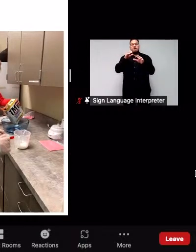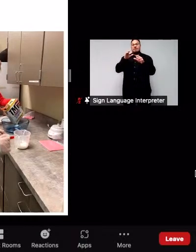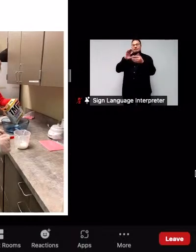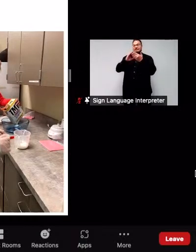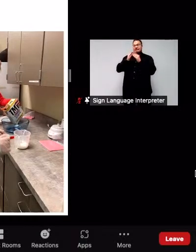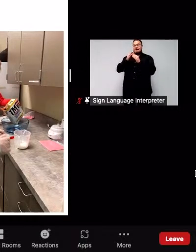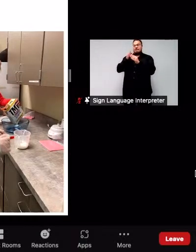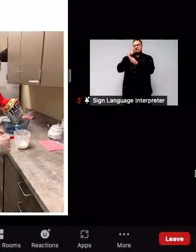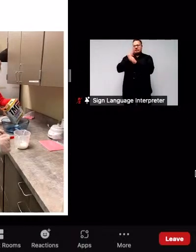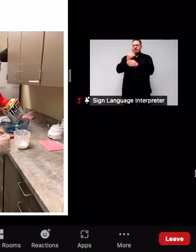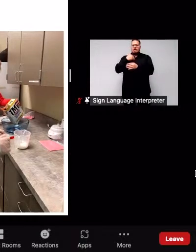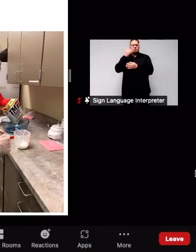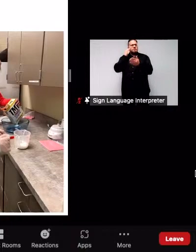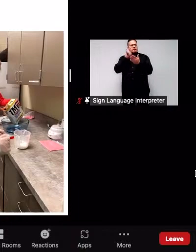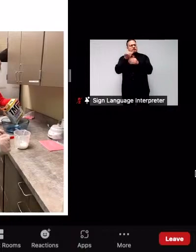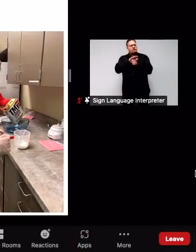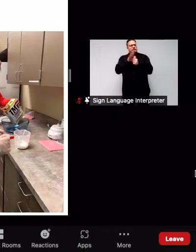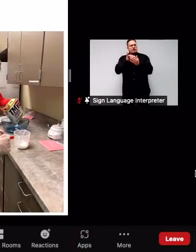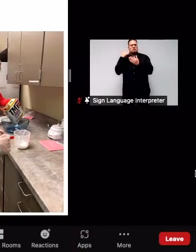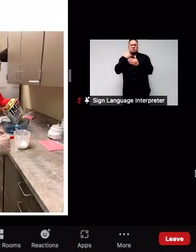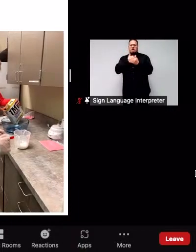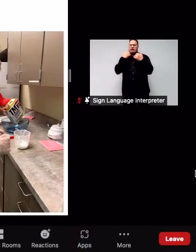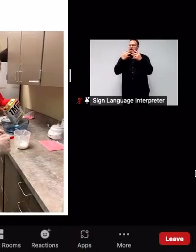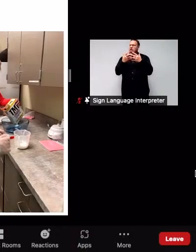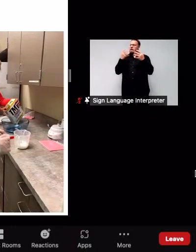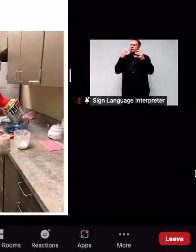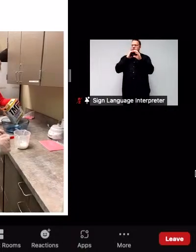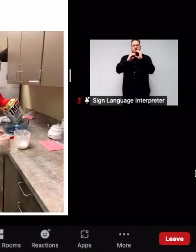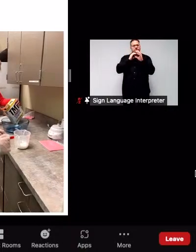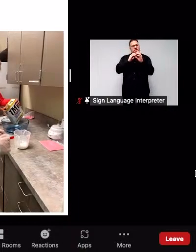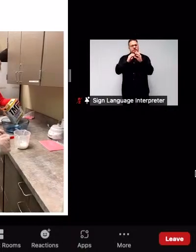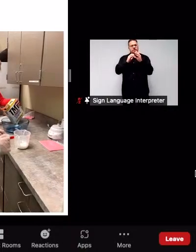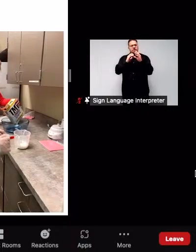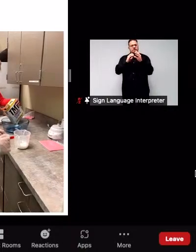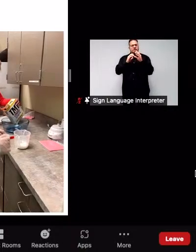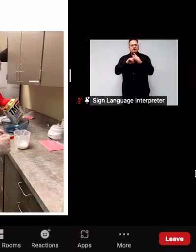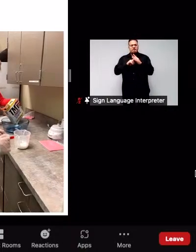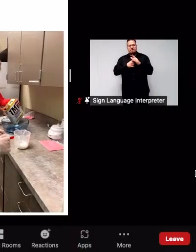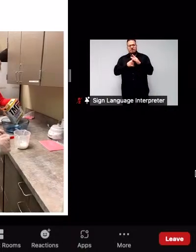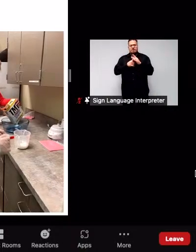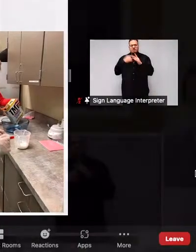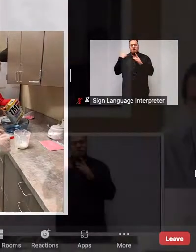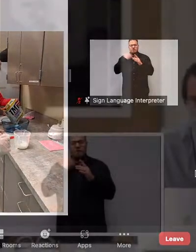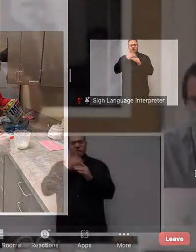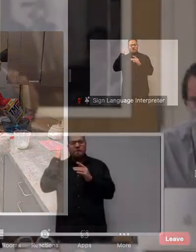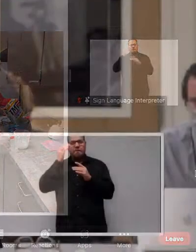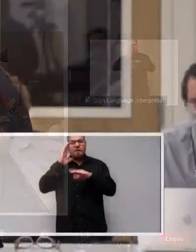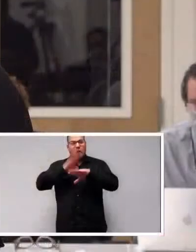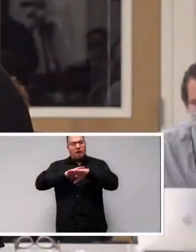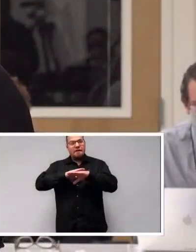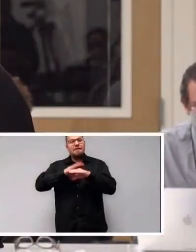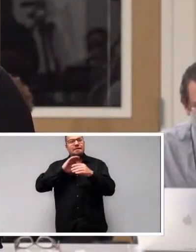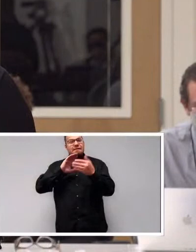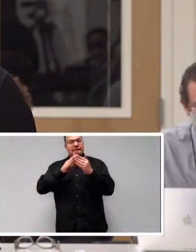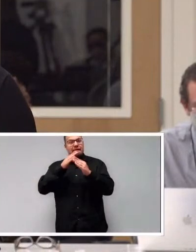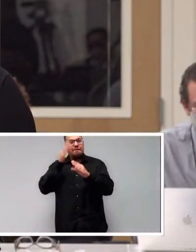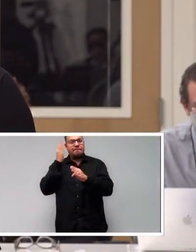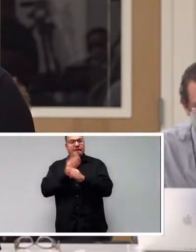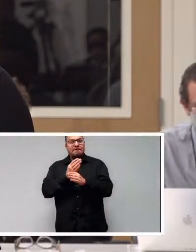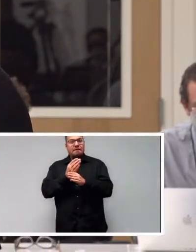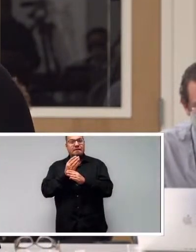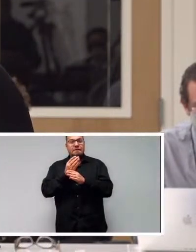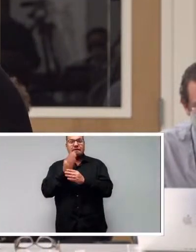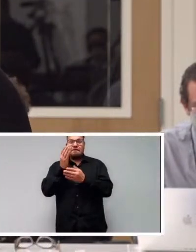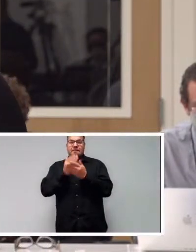that's an area that we have a lot of conversations with families about right at the start, where we say we are going to be on a city bus because someday you're not going to want to drive